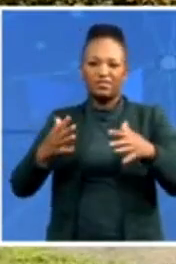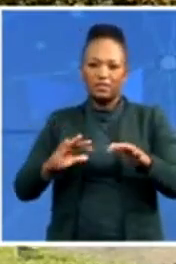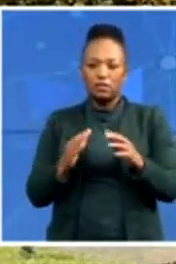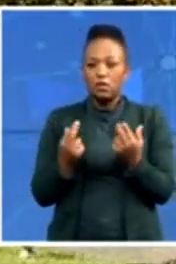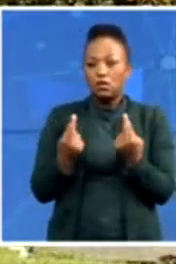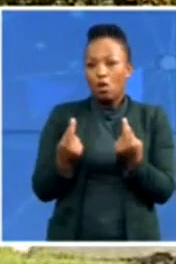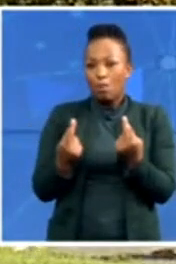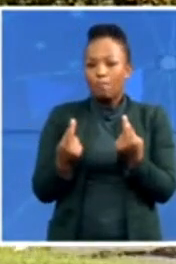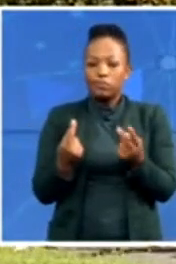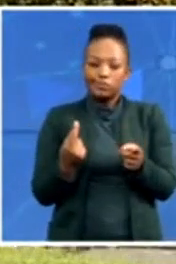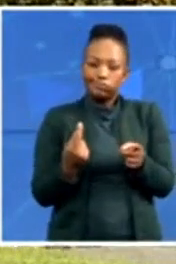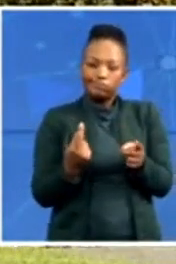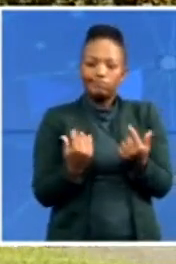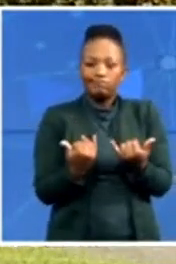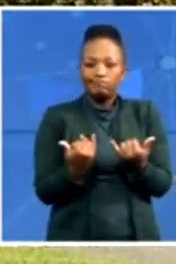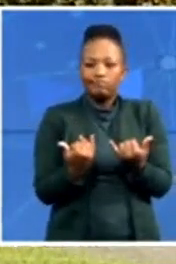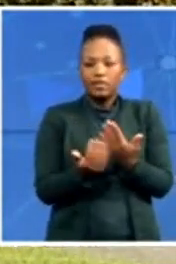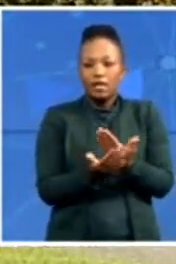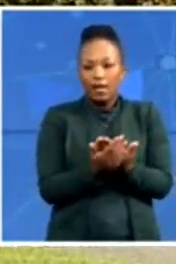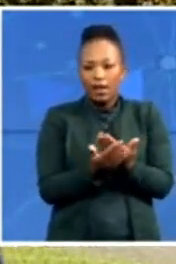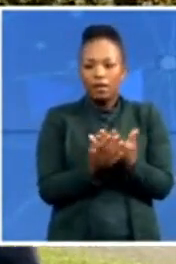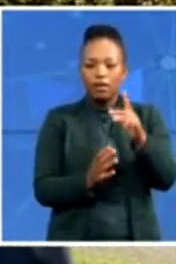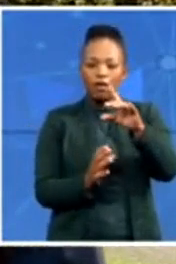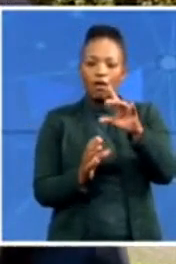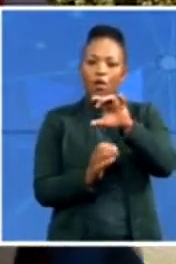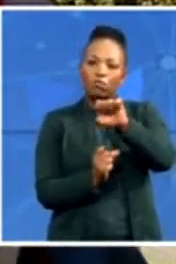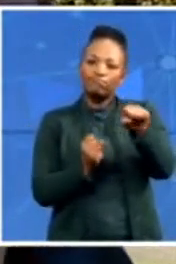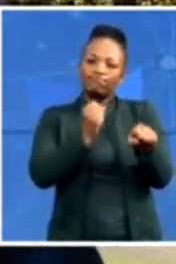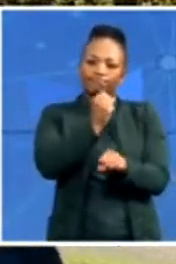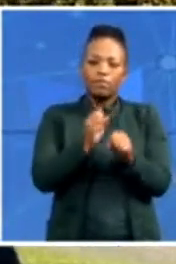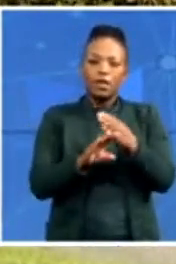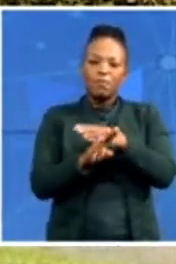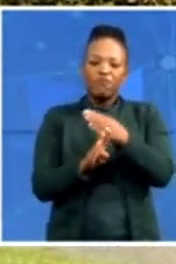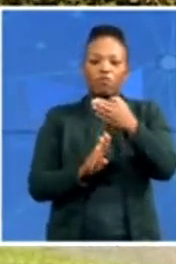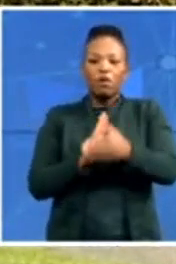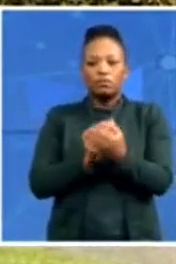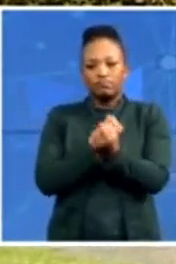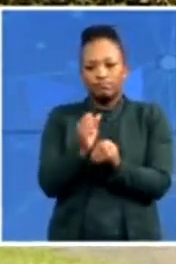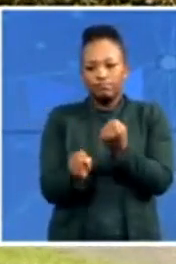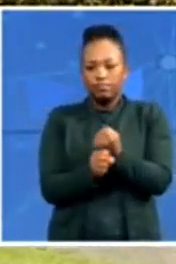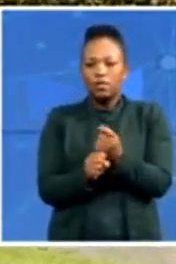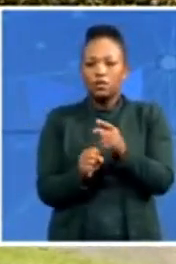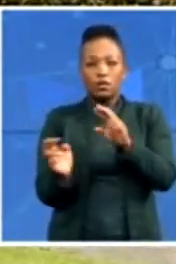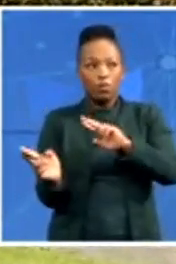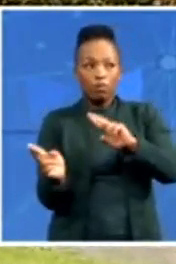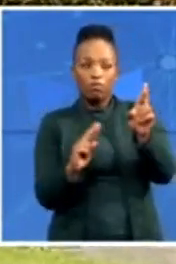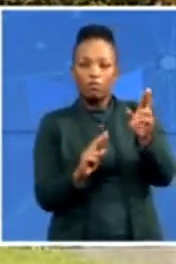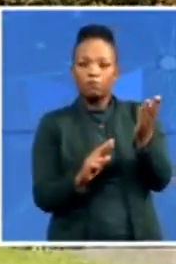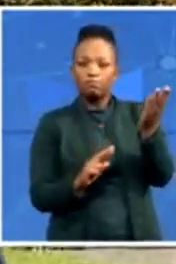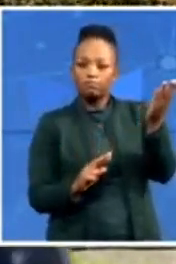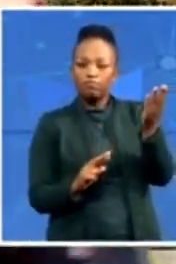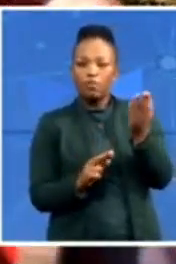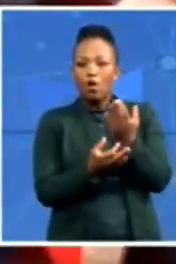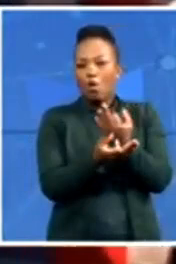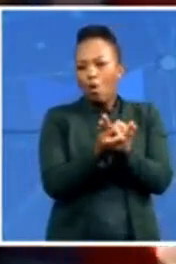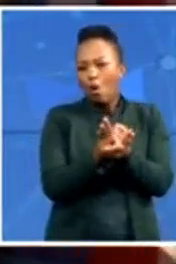to conclude it by the end of the year, and of course then refer it to either the Hawks or to other police agency and the